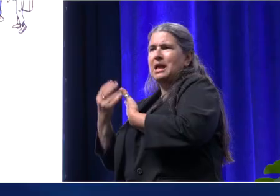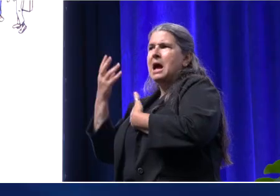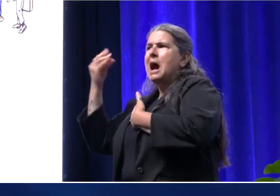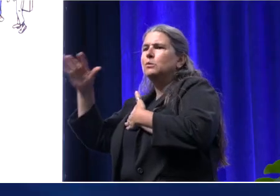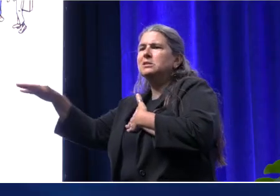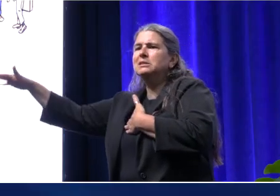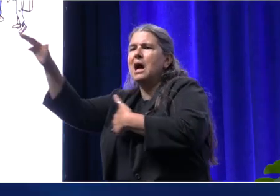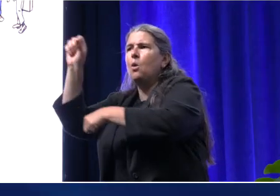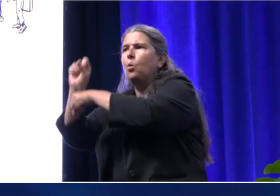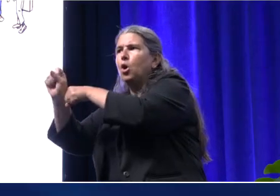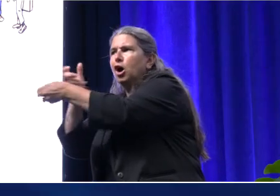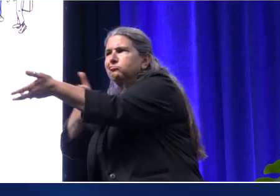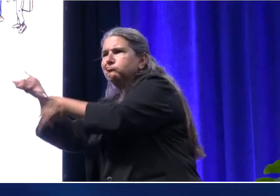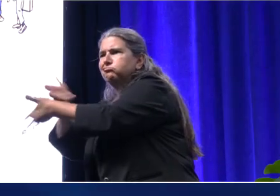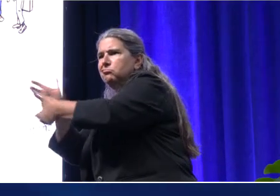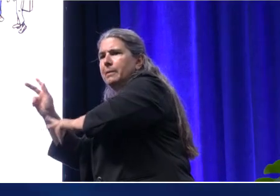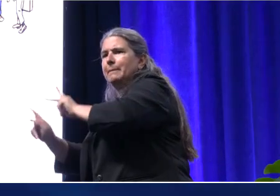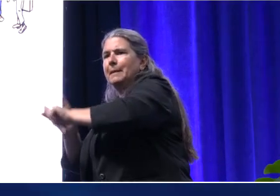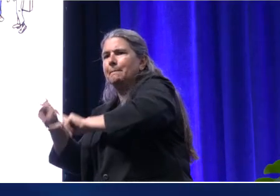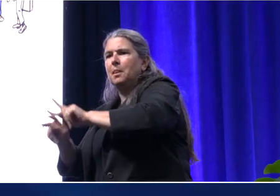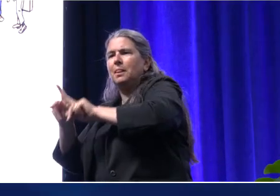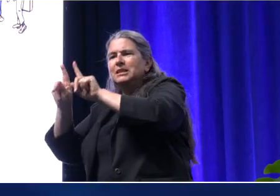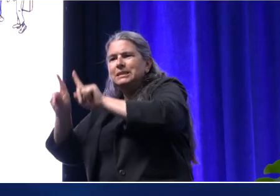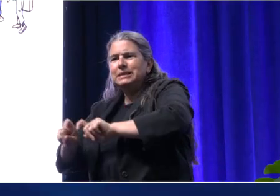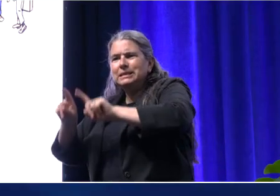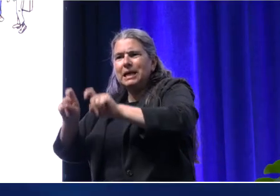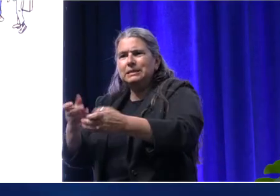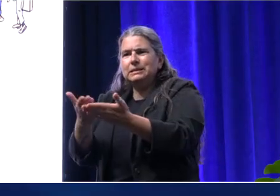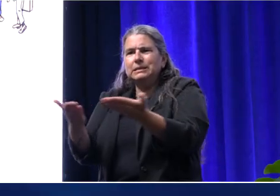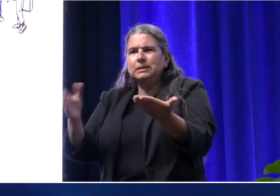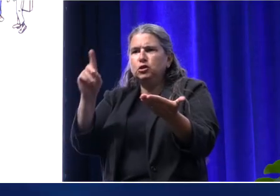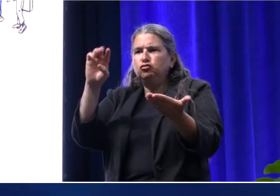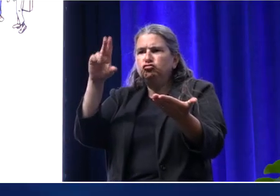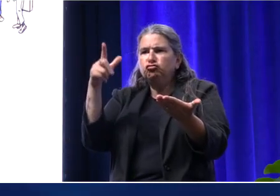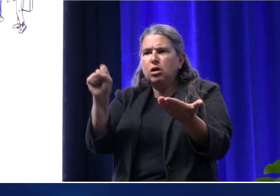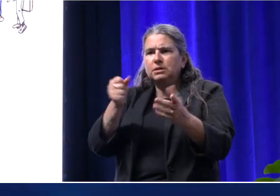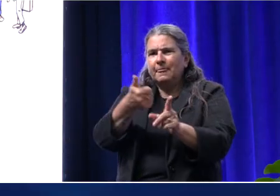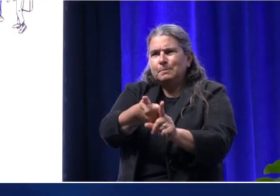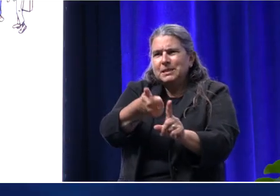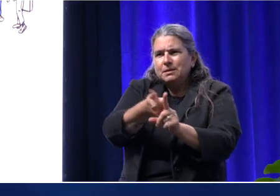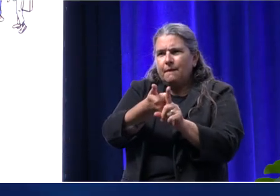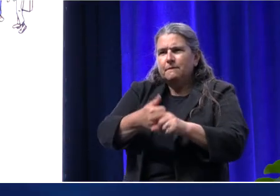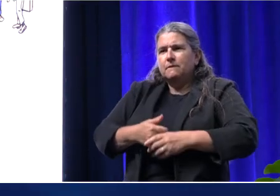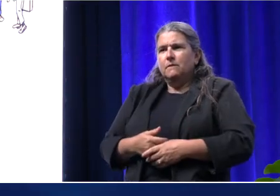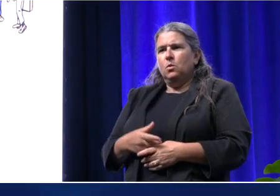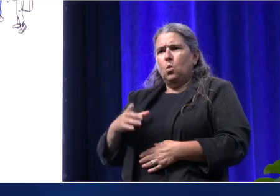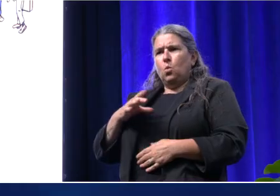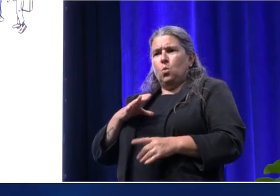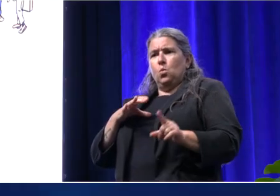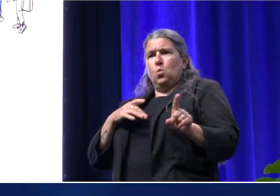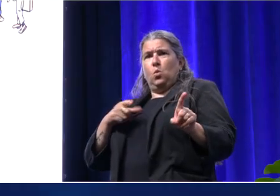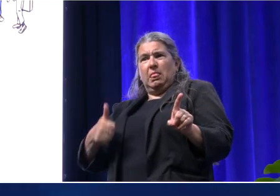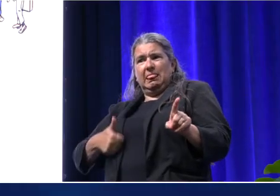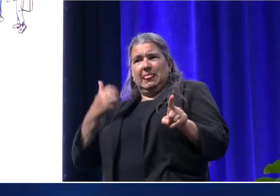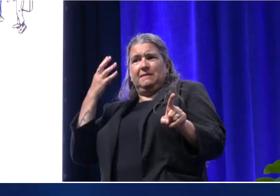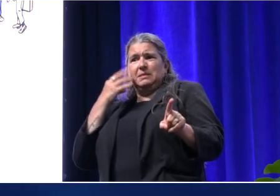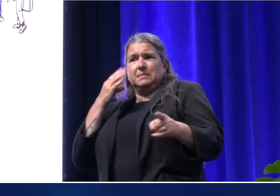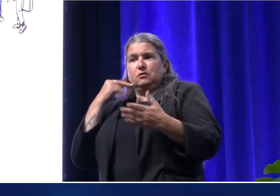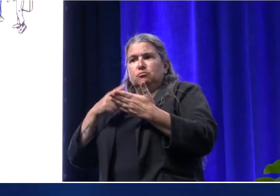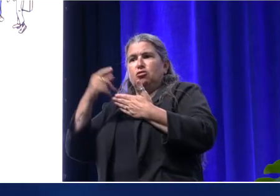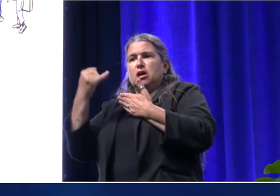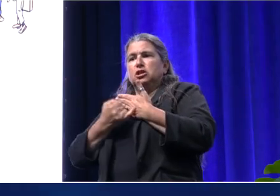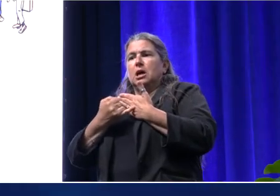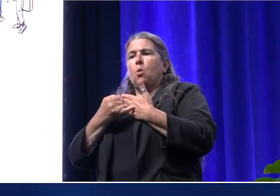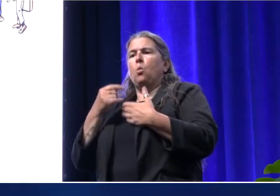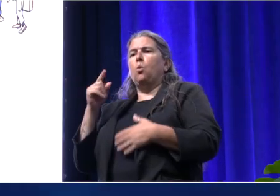drug checking and analysis. But what's really important about the lived experience projects is that we only answer questions that are brought